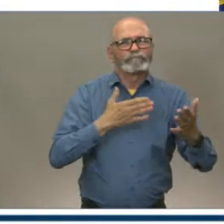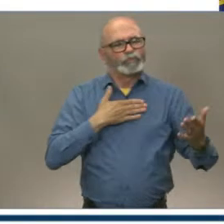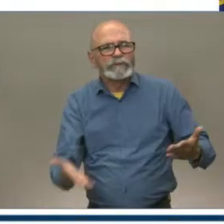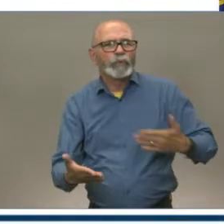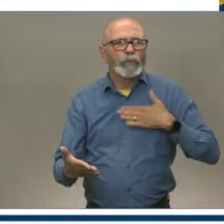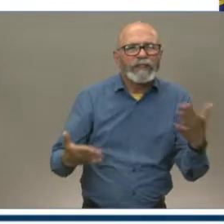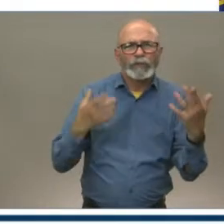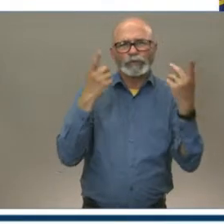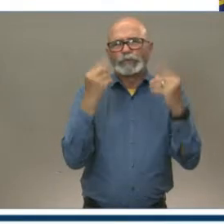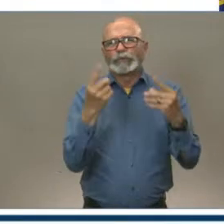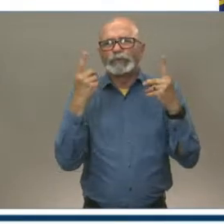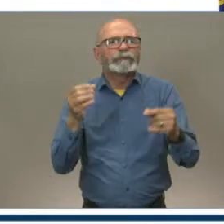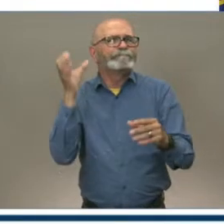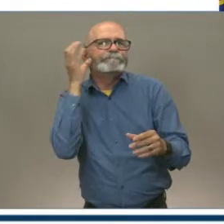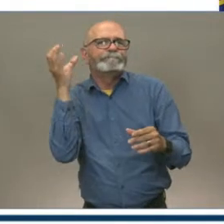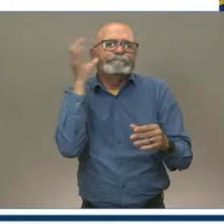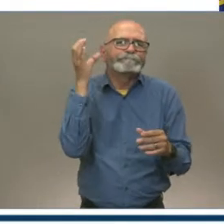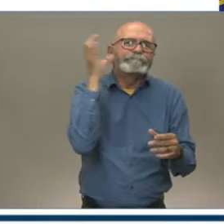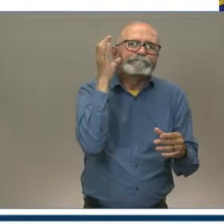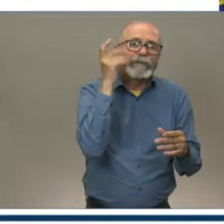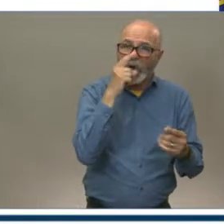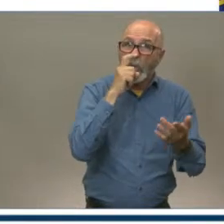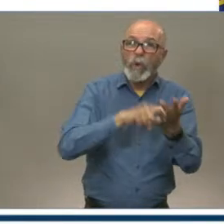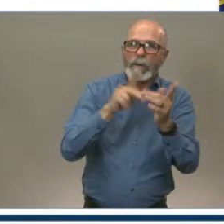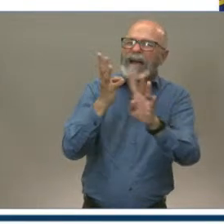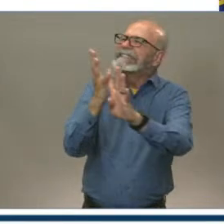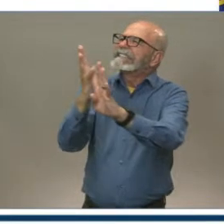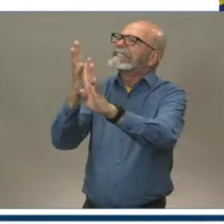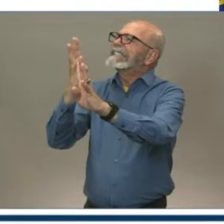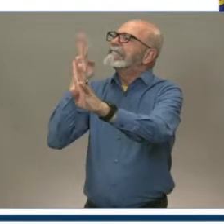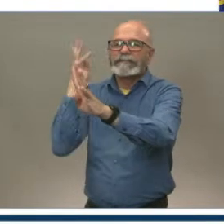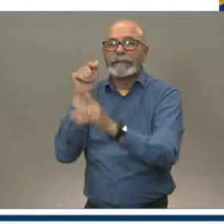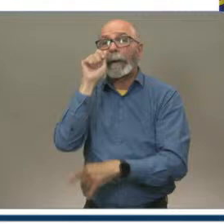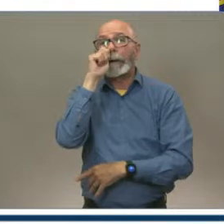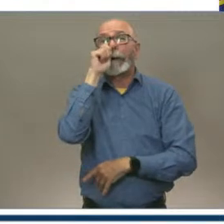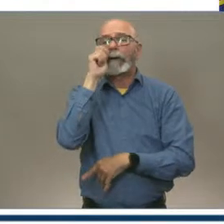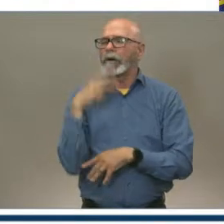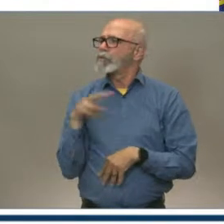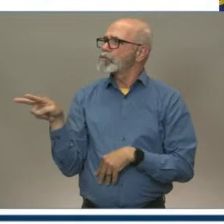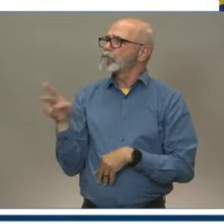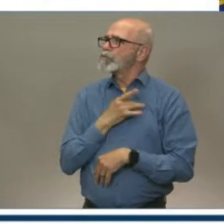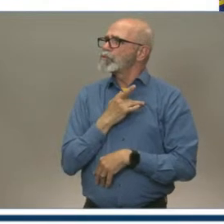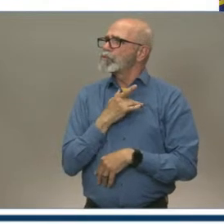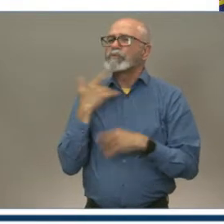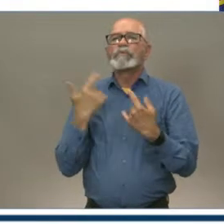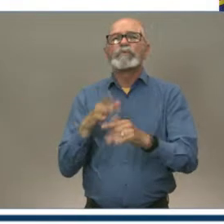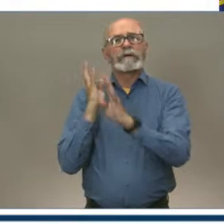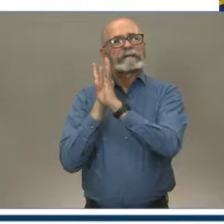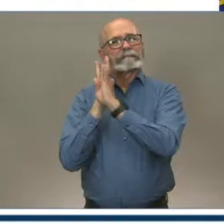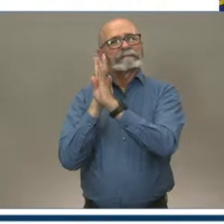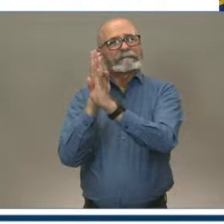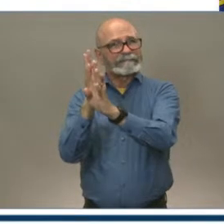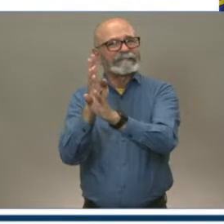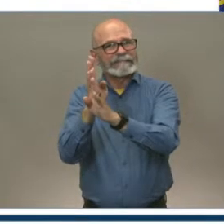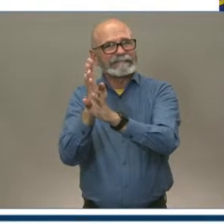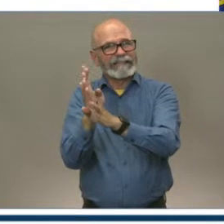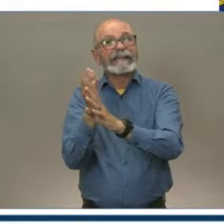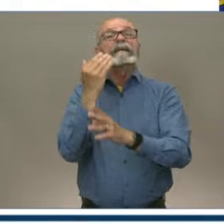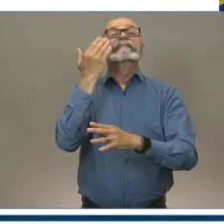and seeing the long lines of people getting tested is heartwarming. I just saw another line at the convention center on my way in